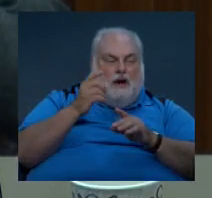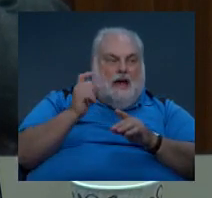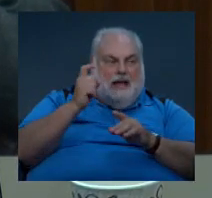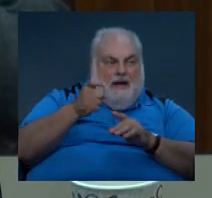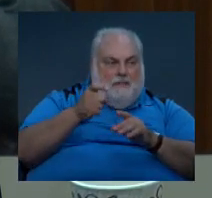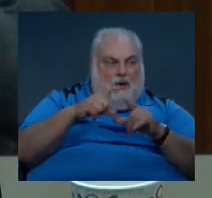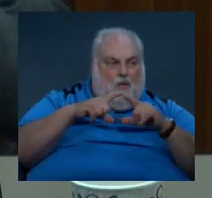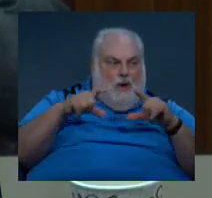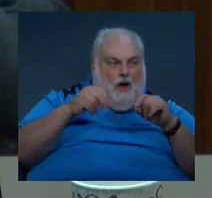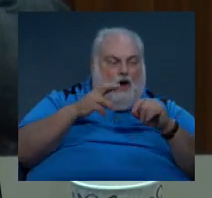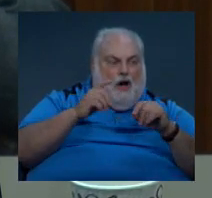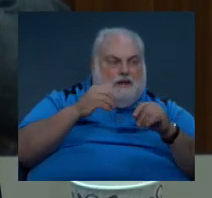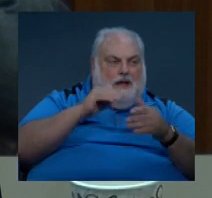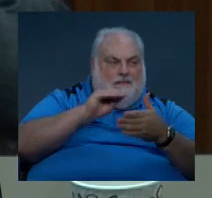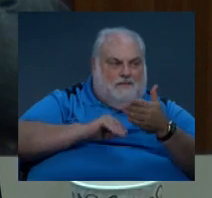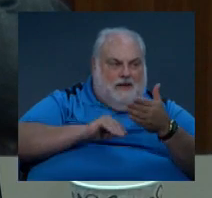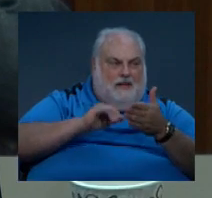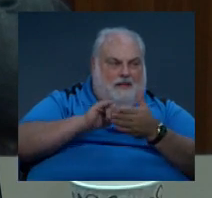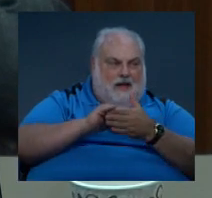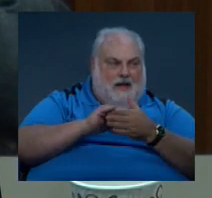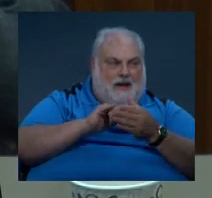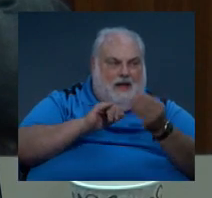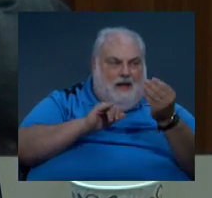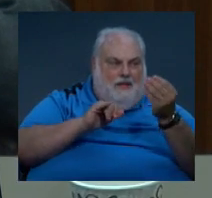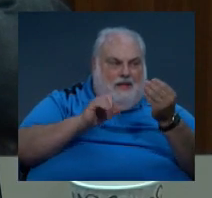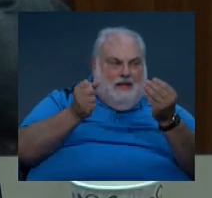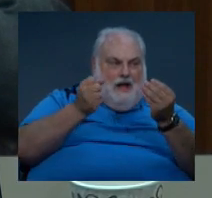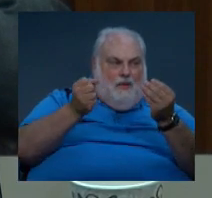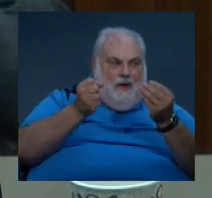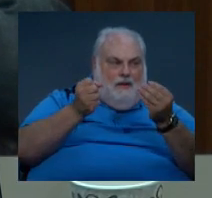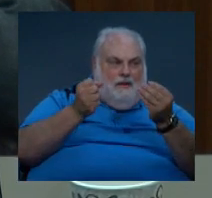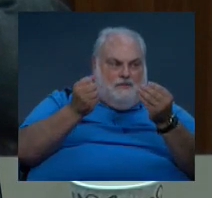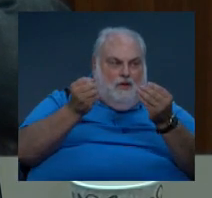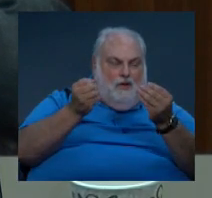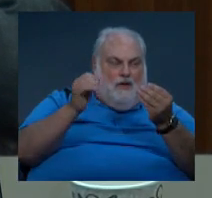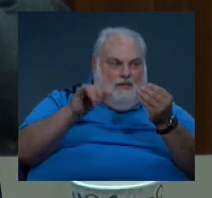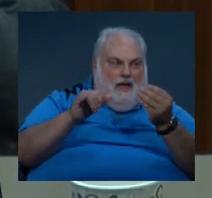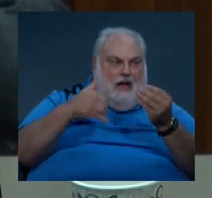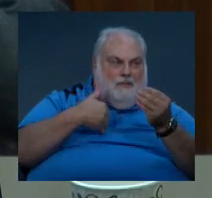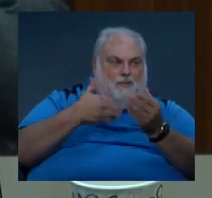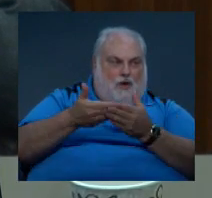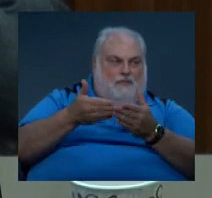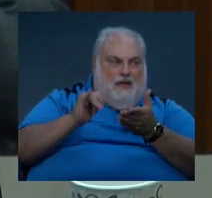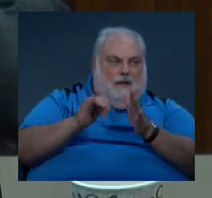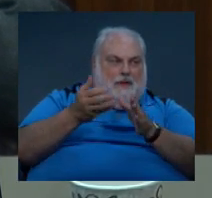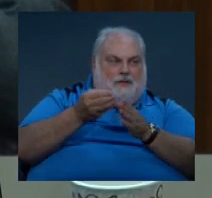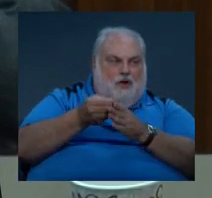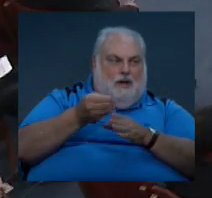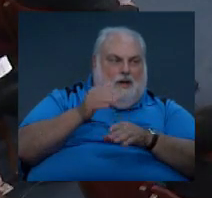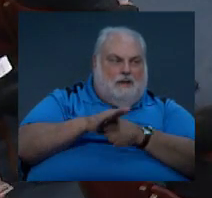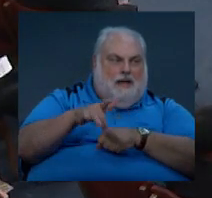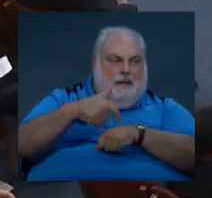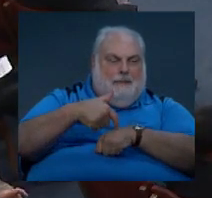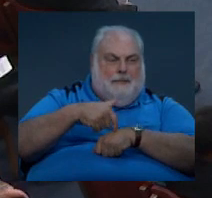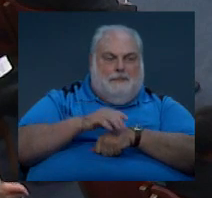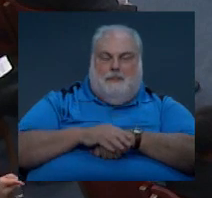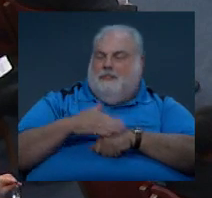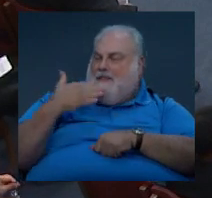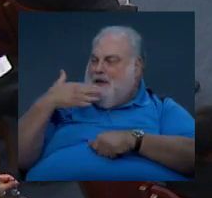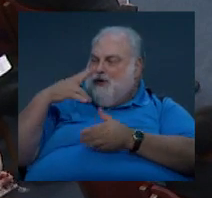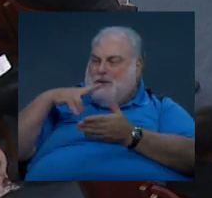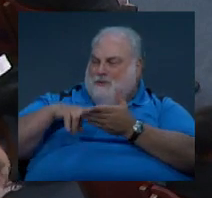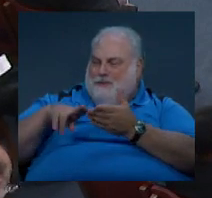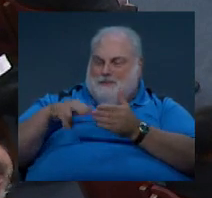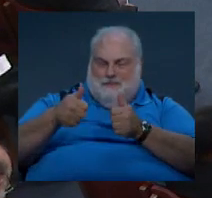I gave them a white card and asked them to fill it out, and held their yellow card so that they had proof that it had been turned in time. Thank you so much